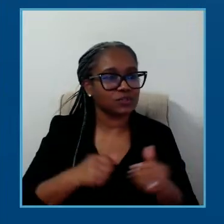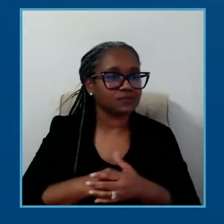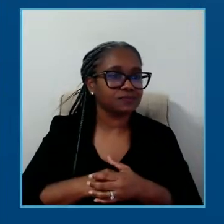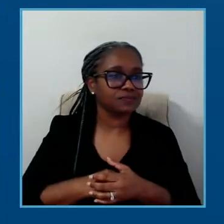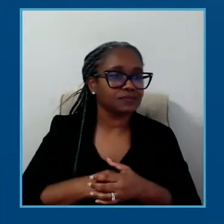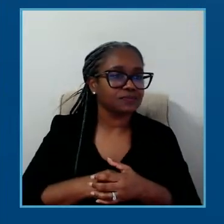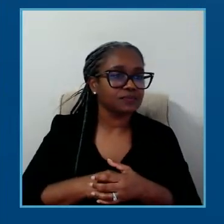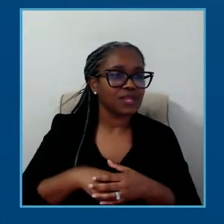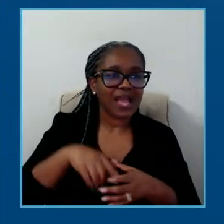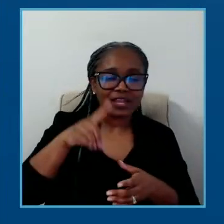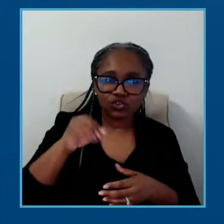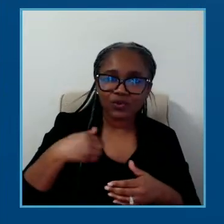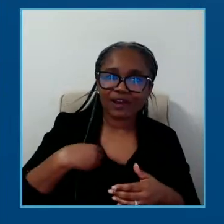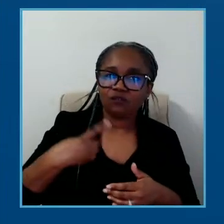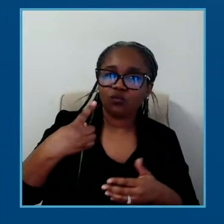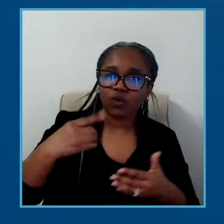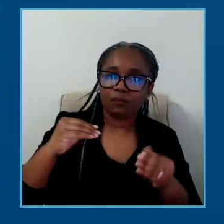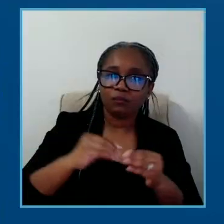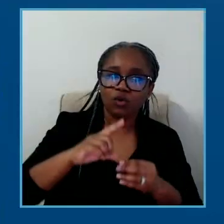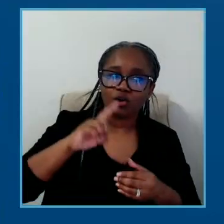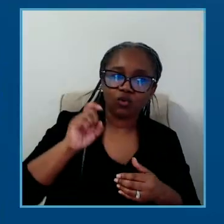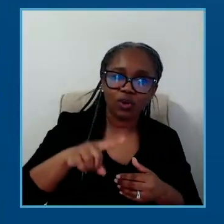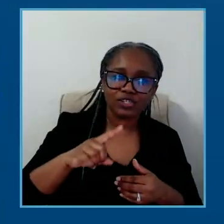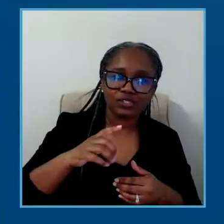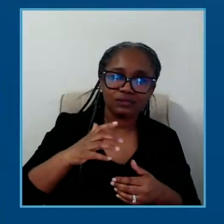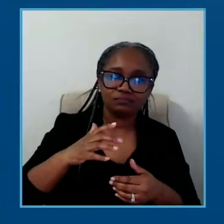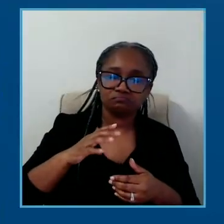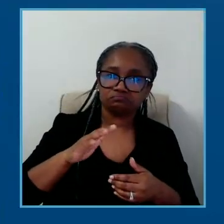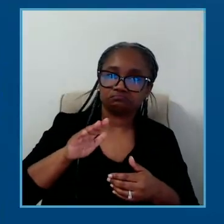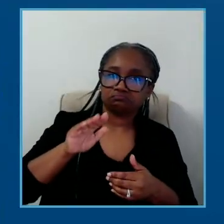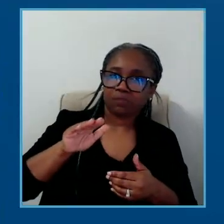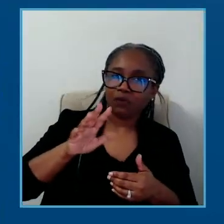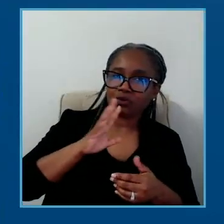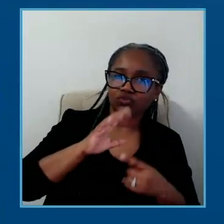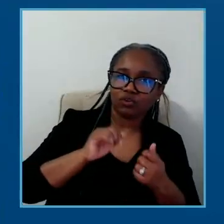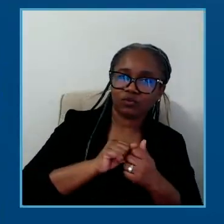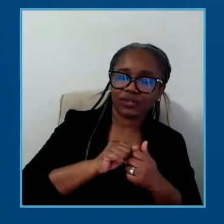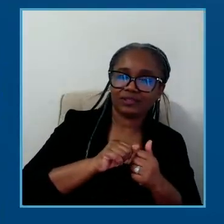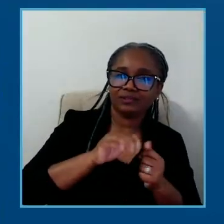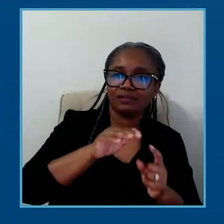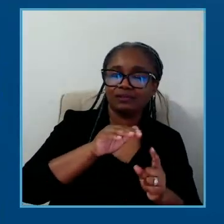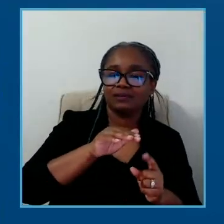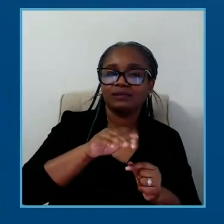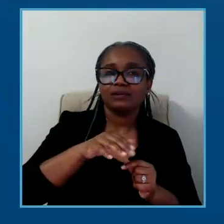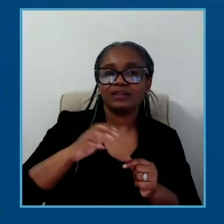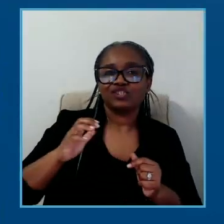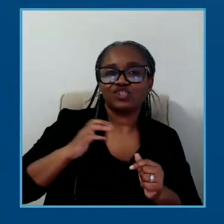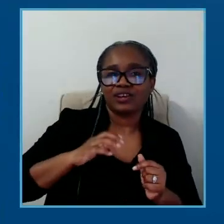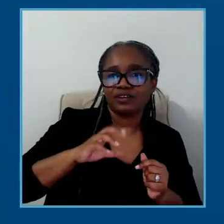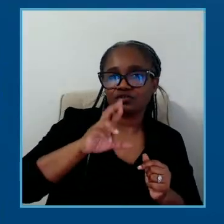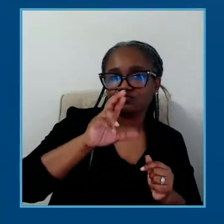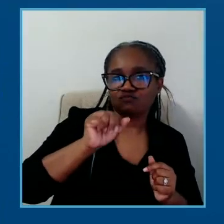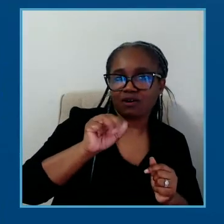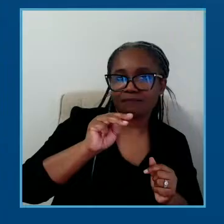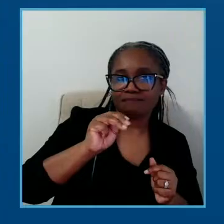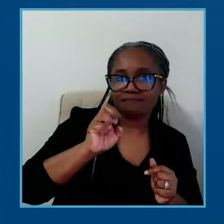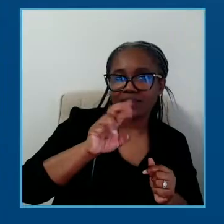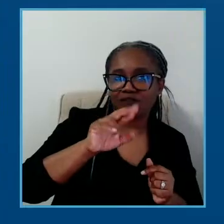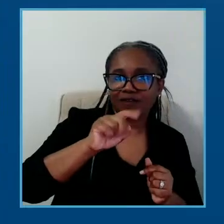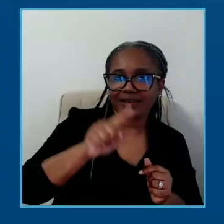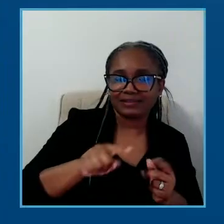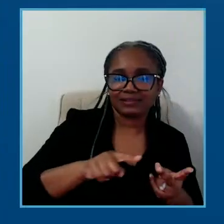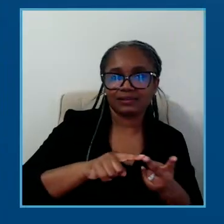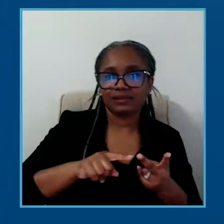be appropriate, since we've heard from Dr. Siebold about